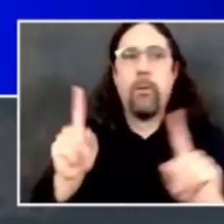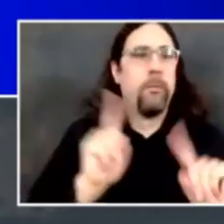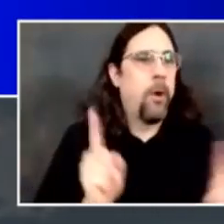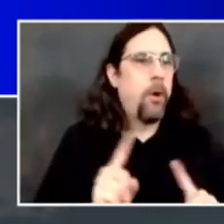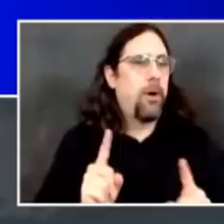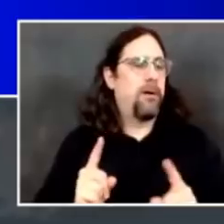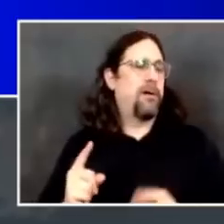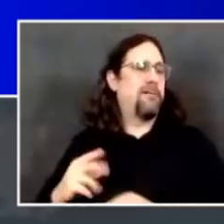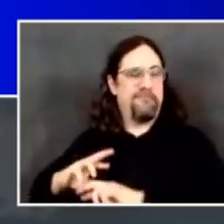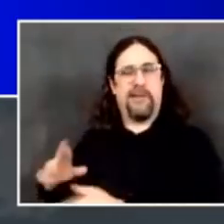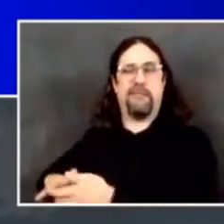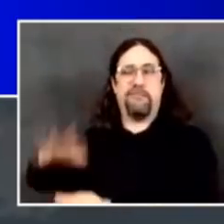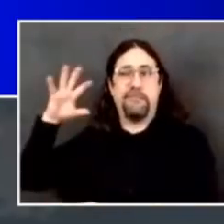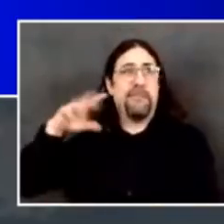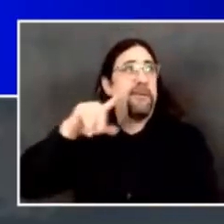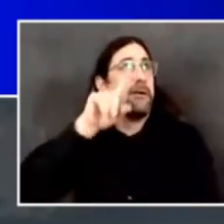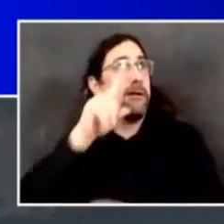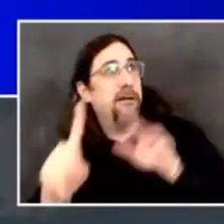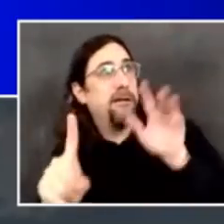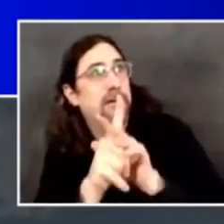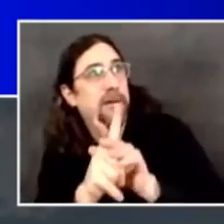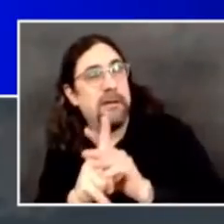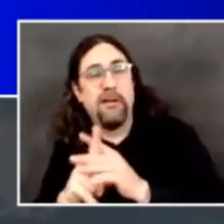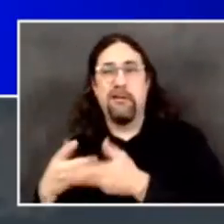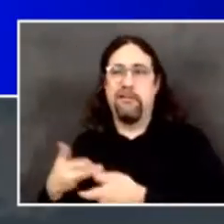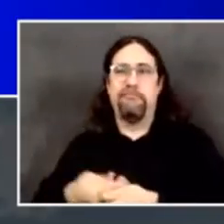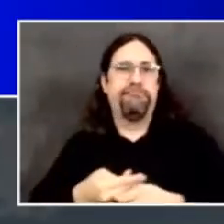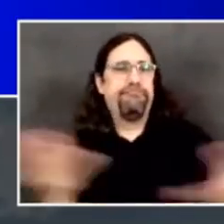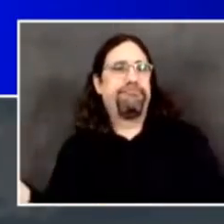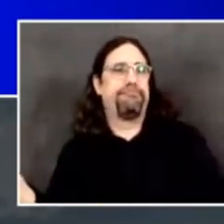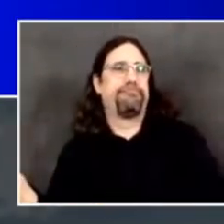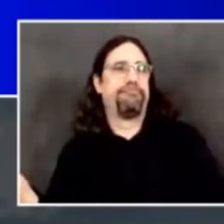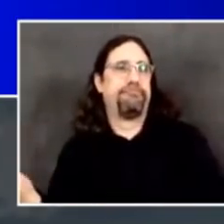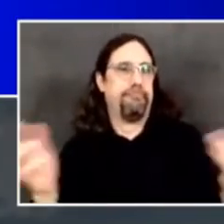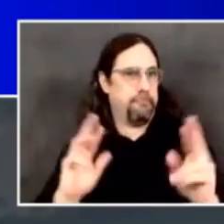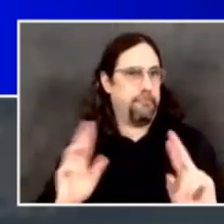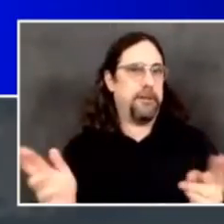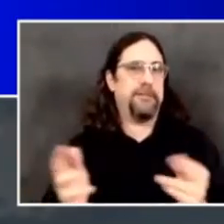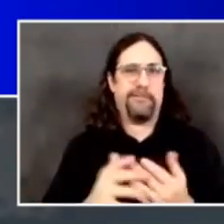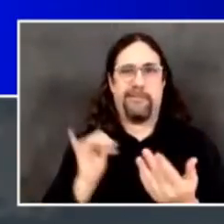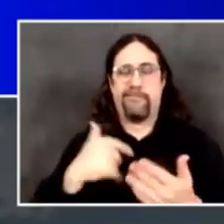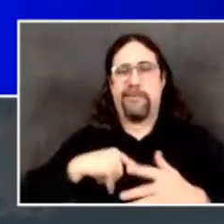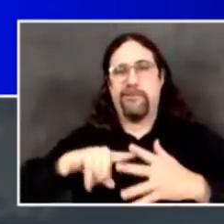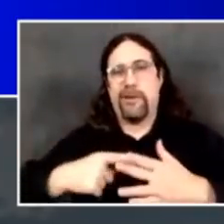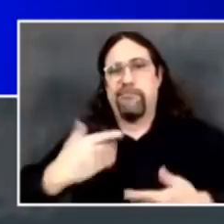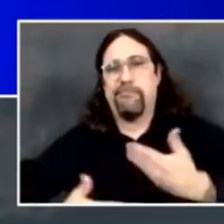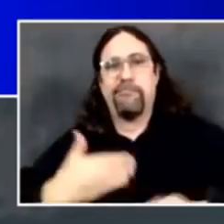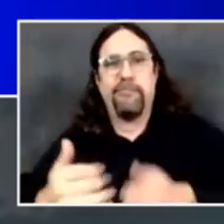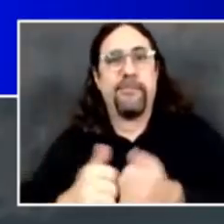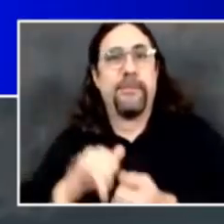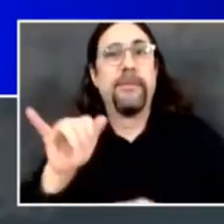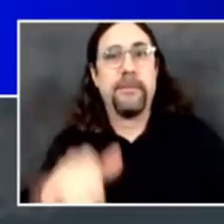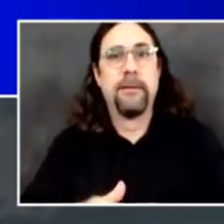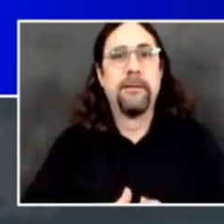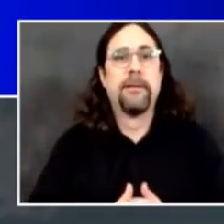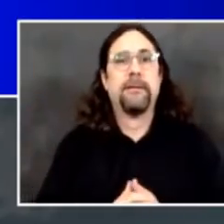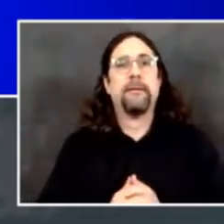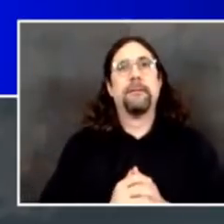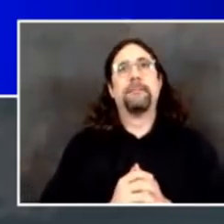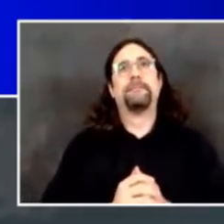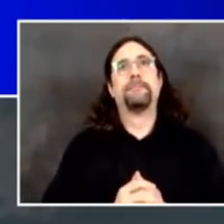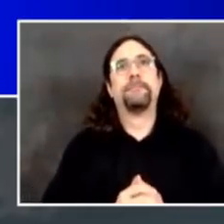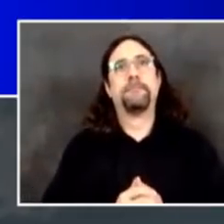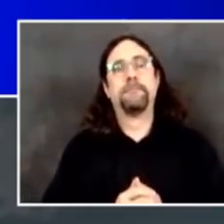one, of course, is to make sure we can address the immediate needs. So when we get to the point of having a 2-week supply